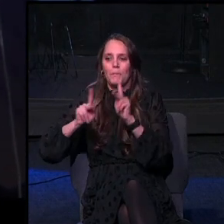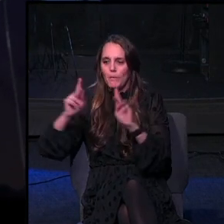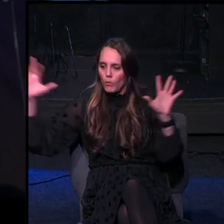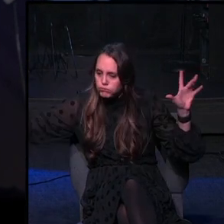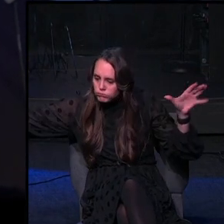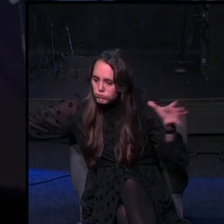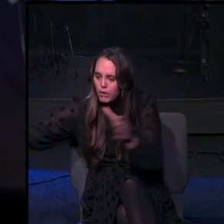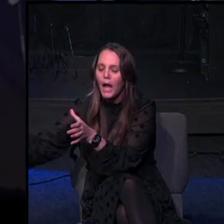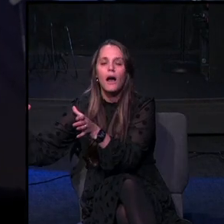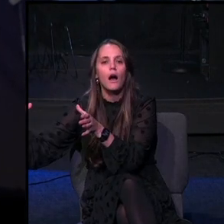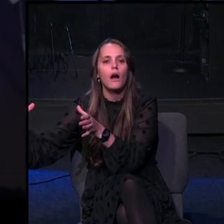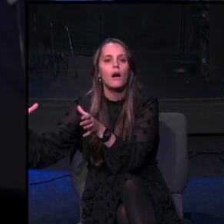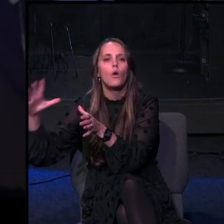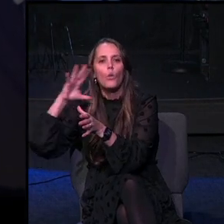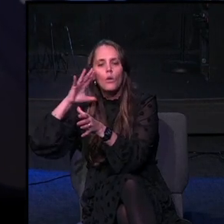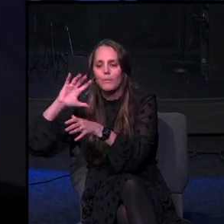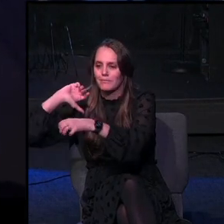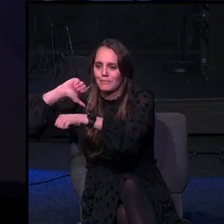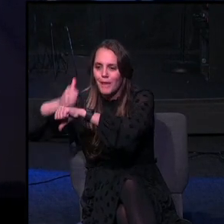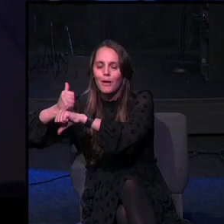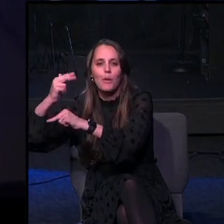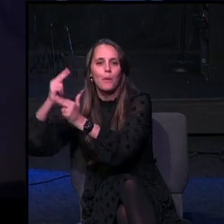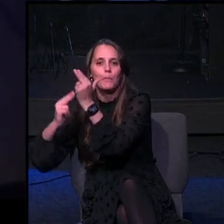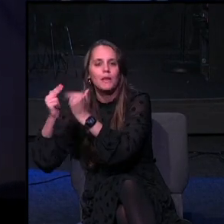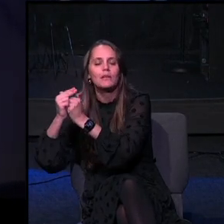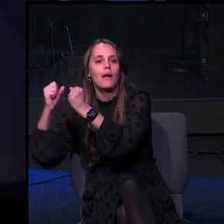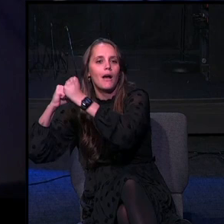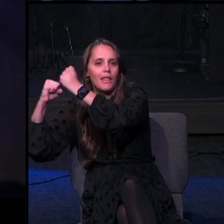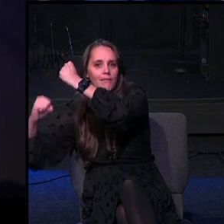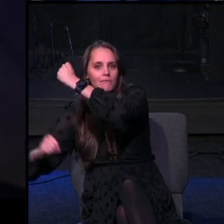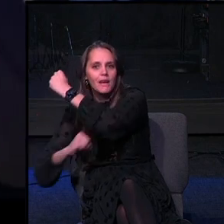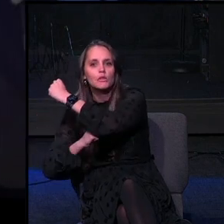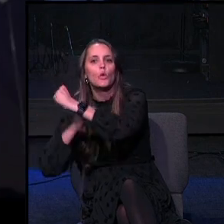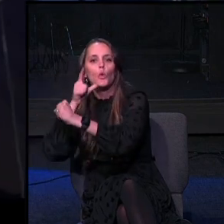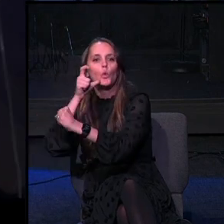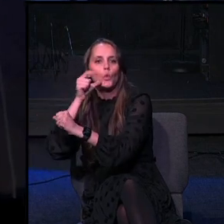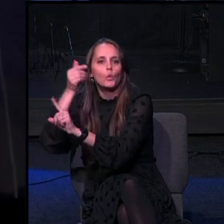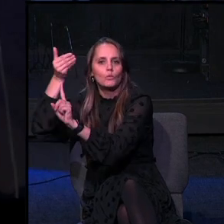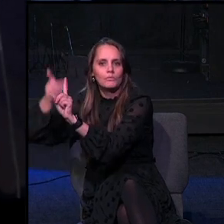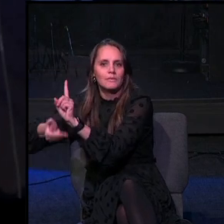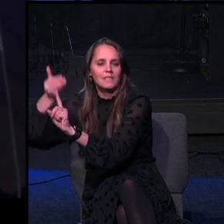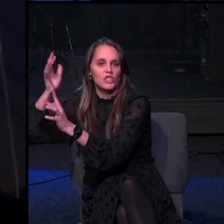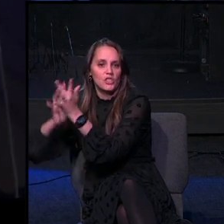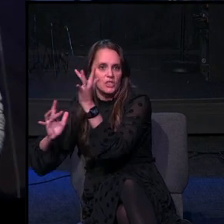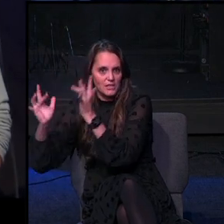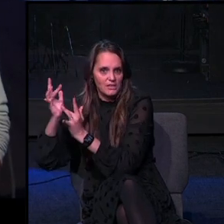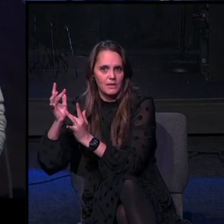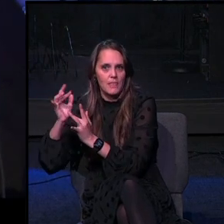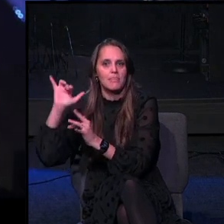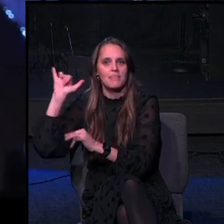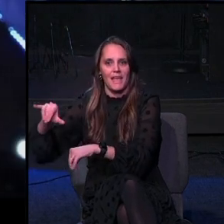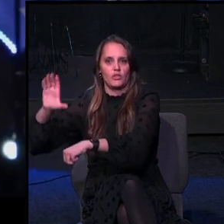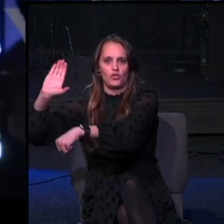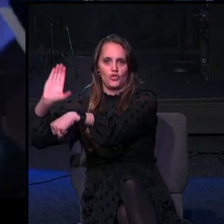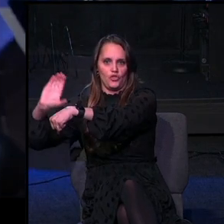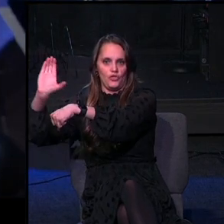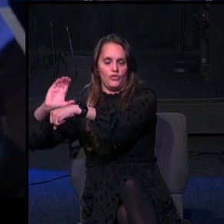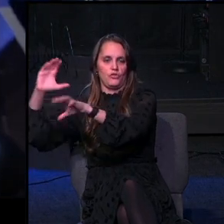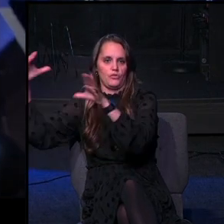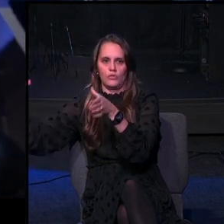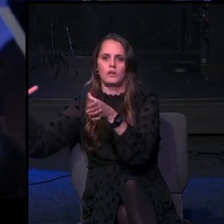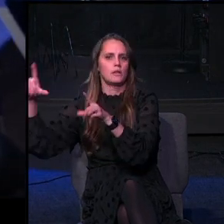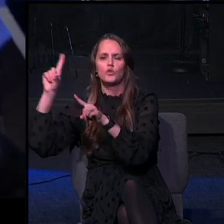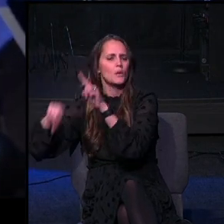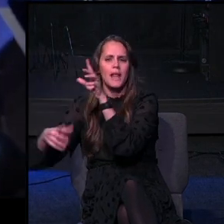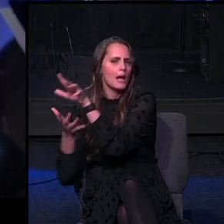to be built on the bedrock of who I am. You want to talk about church? That's church. You can't lock that down. You can't destroy